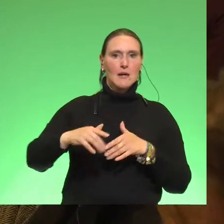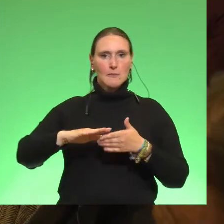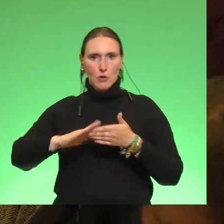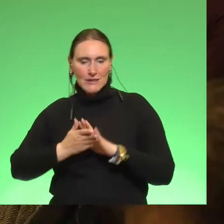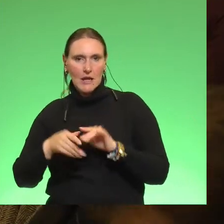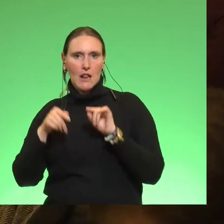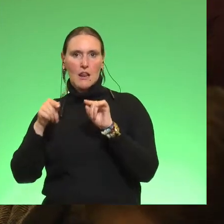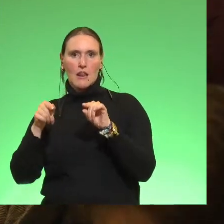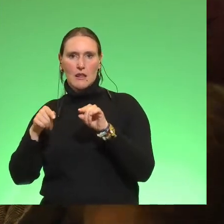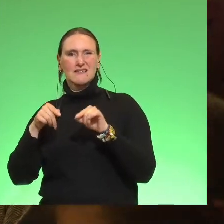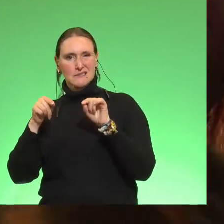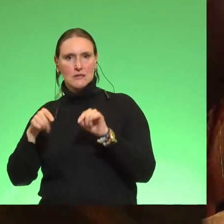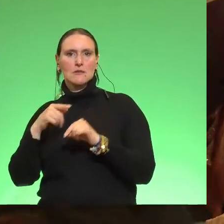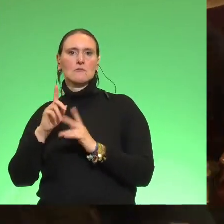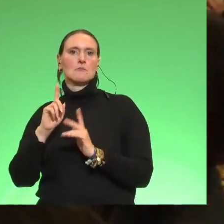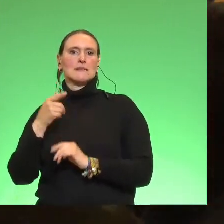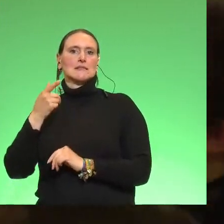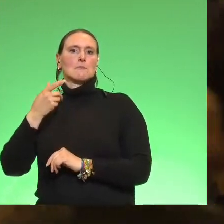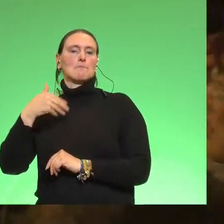better.